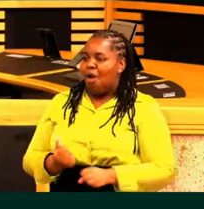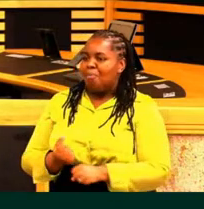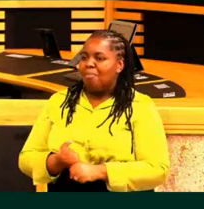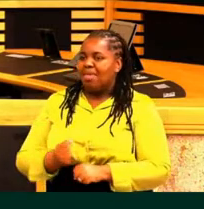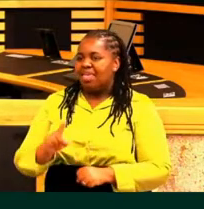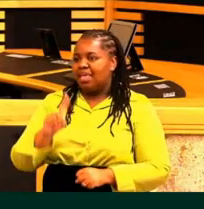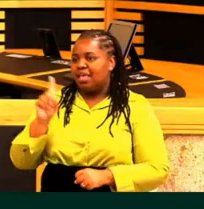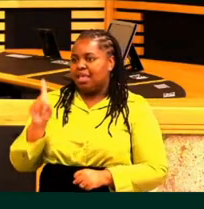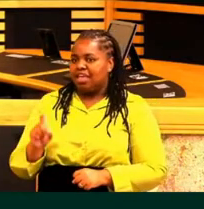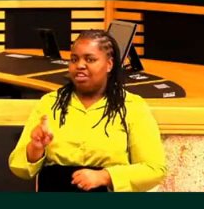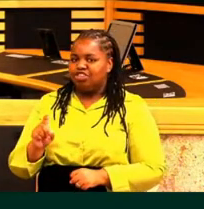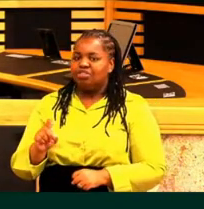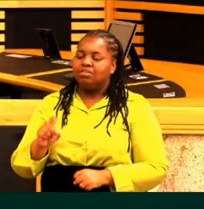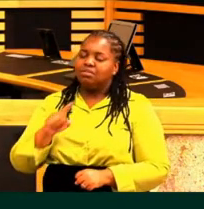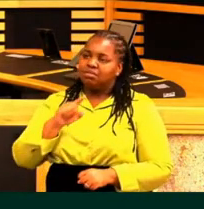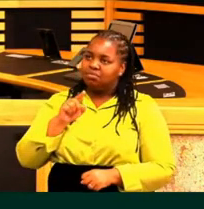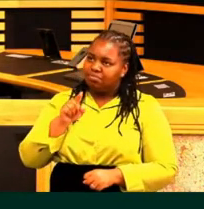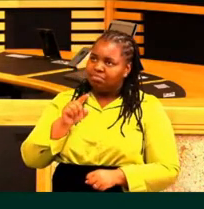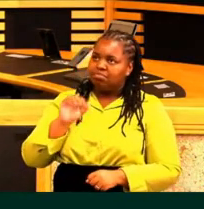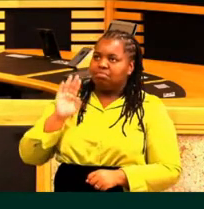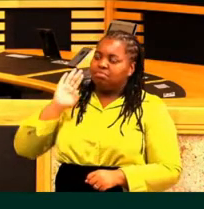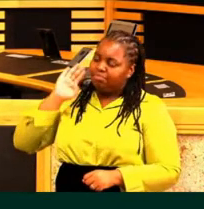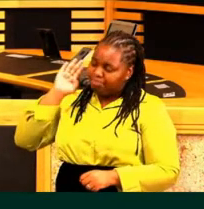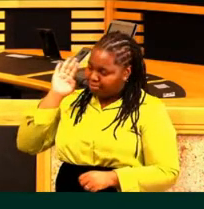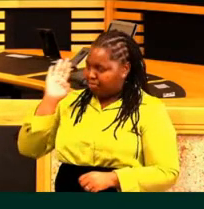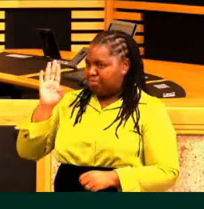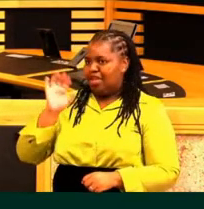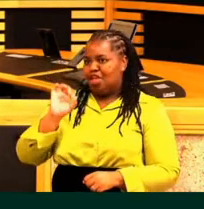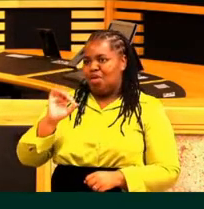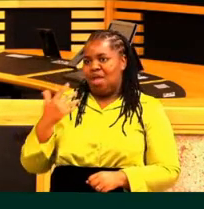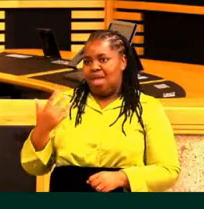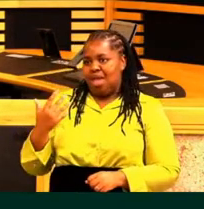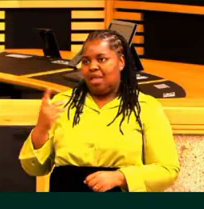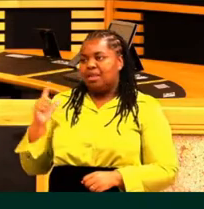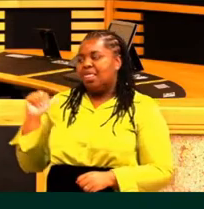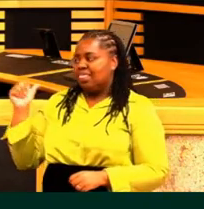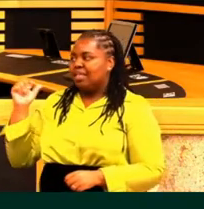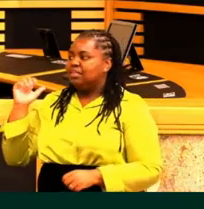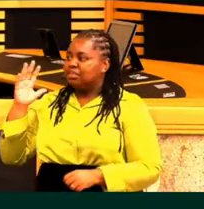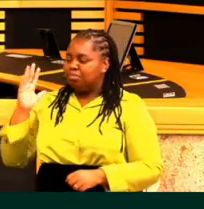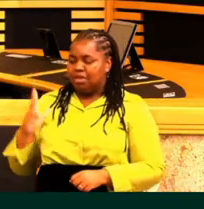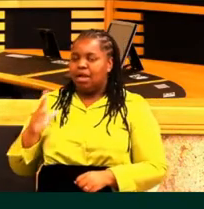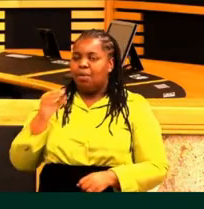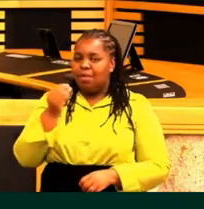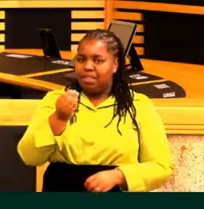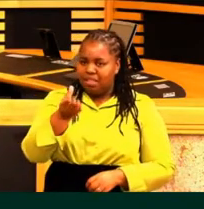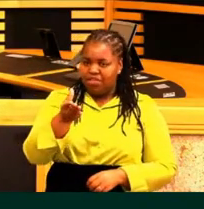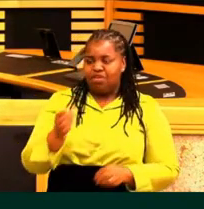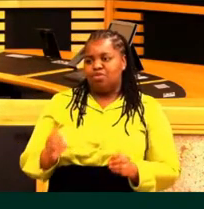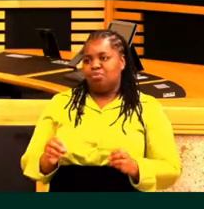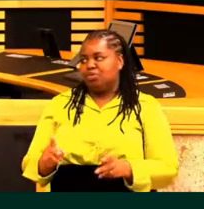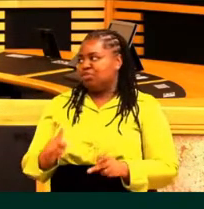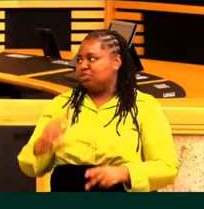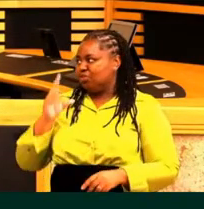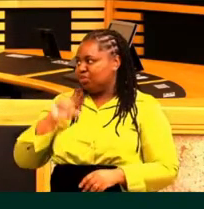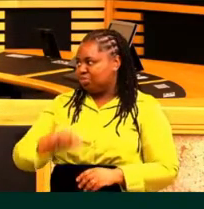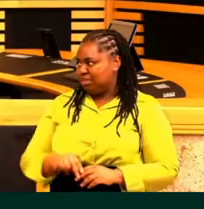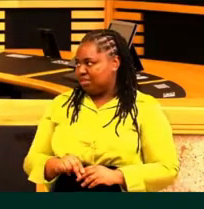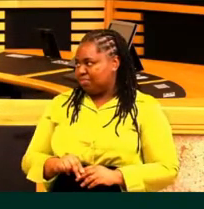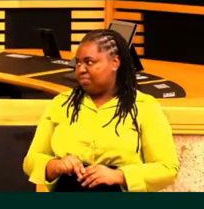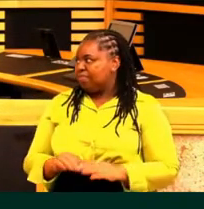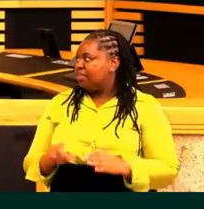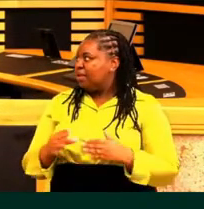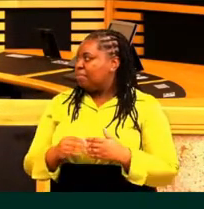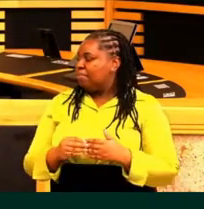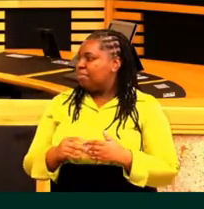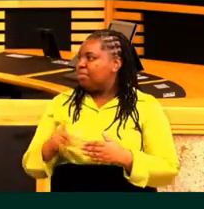of privilege you will raise your hand the speaker will recognize you respectively members who